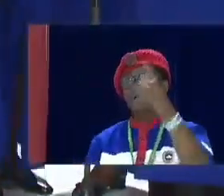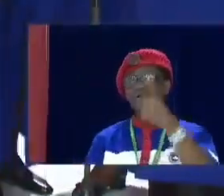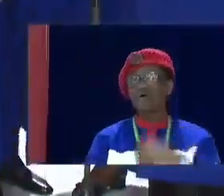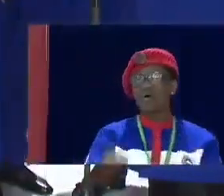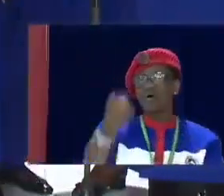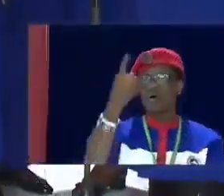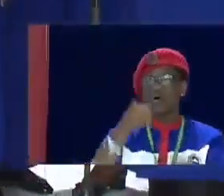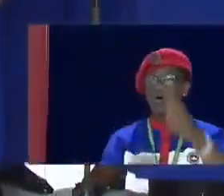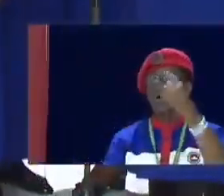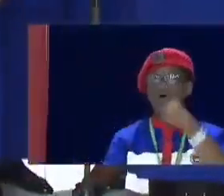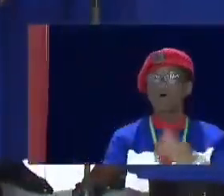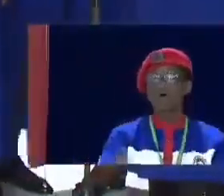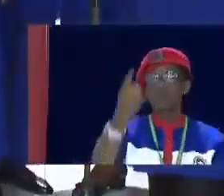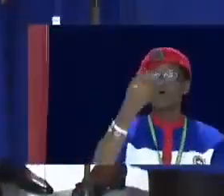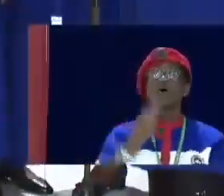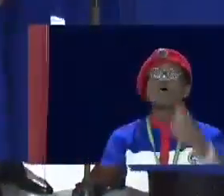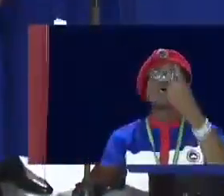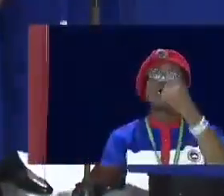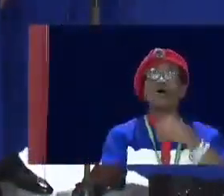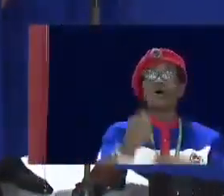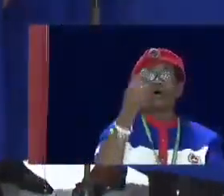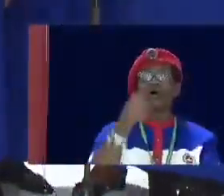fini bono wa o.